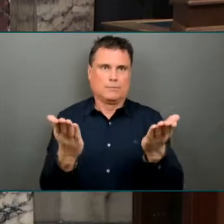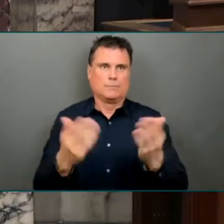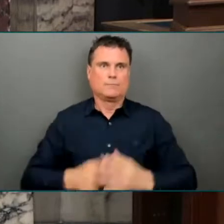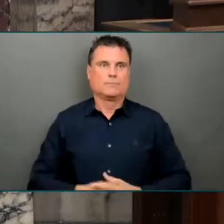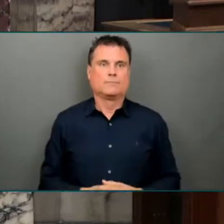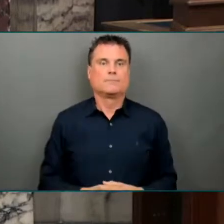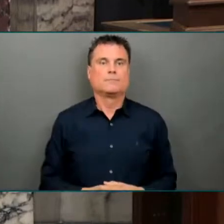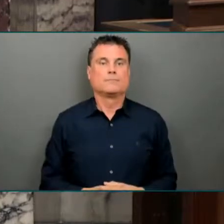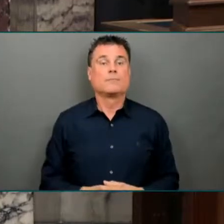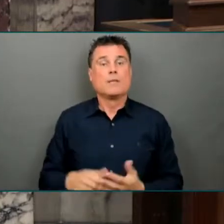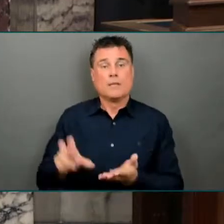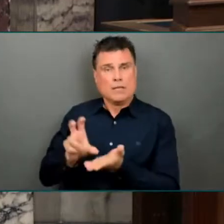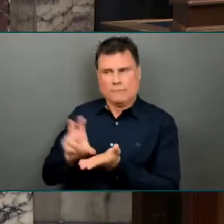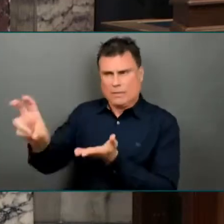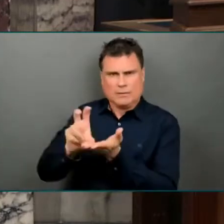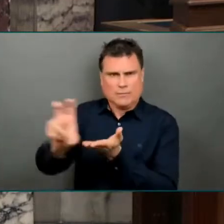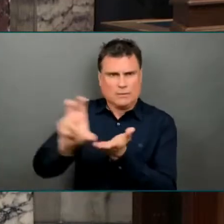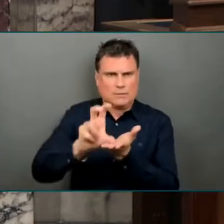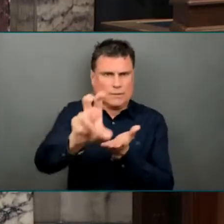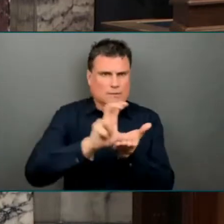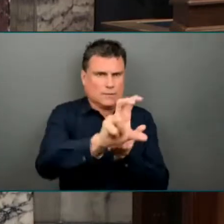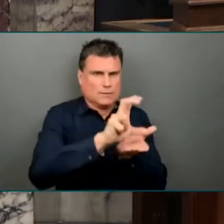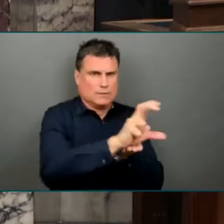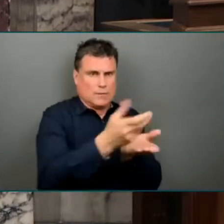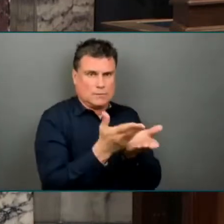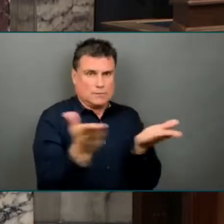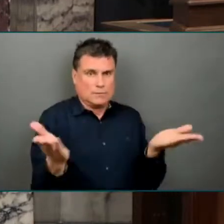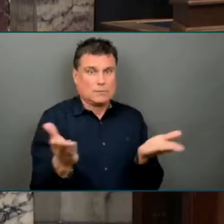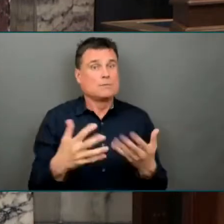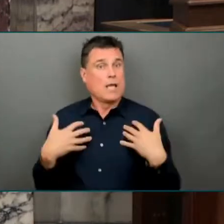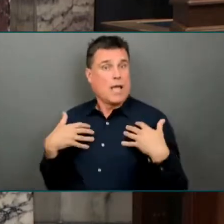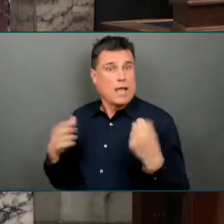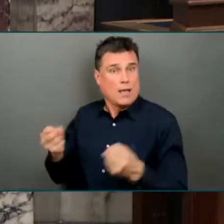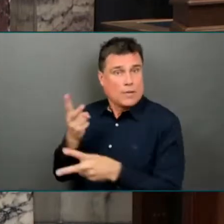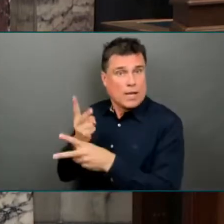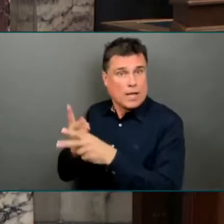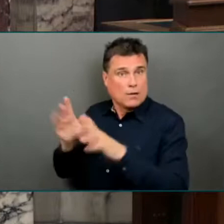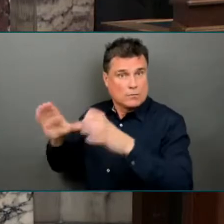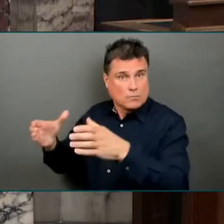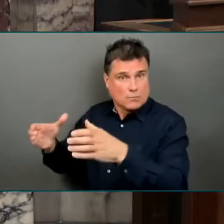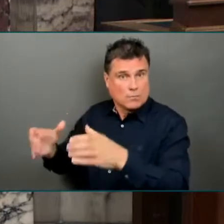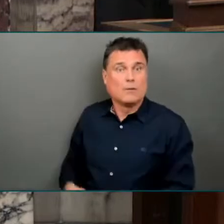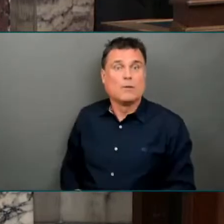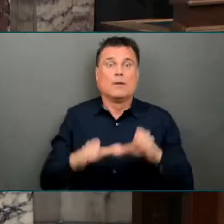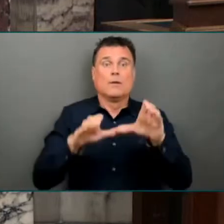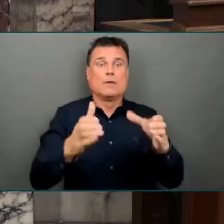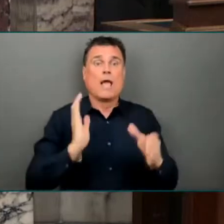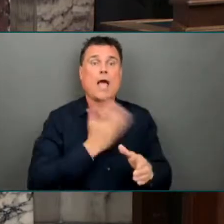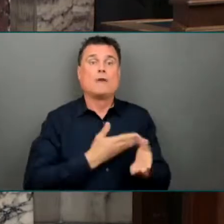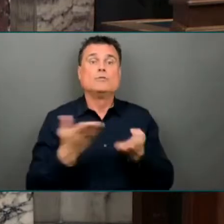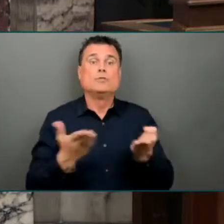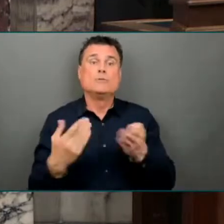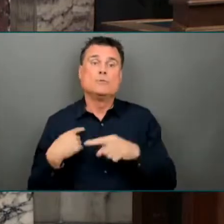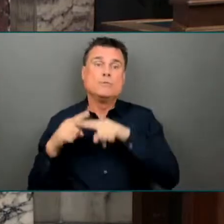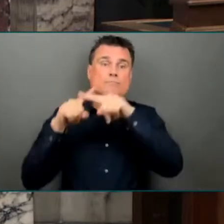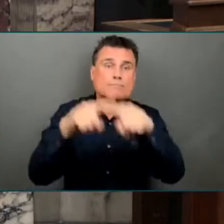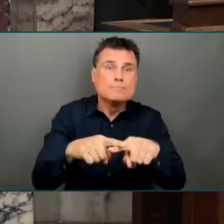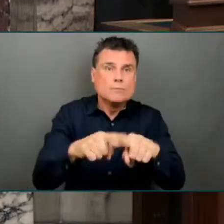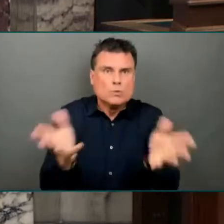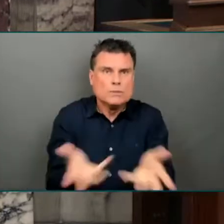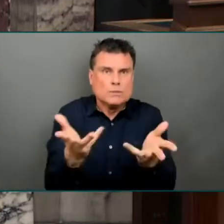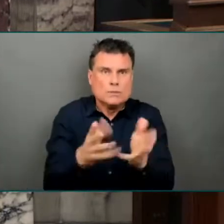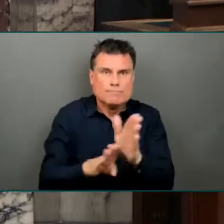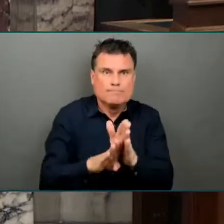in healthcare. It strengthens the services that we all depend on, and it builds a bridge to